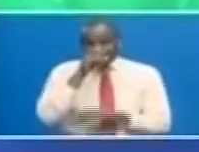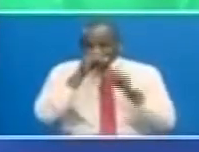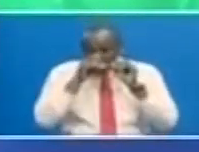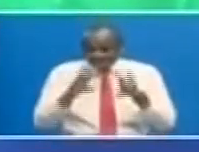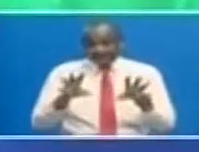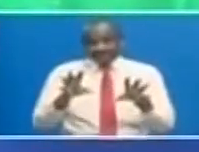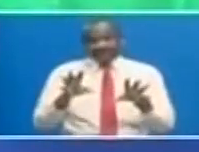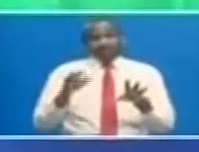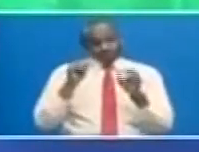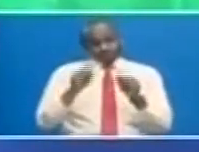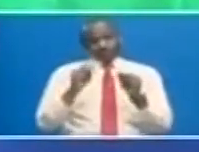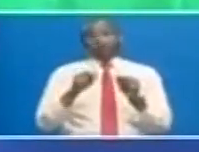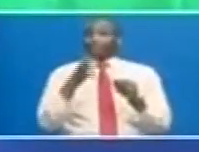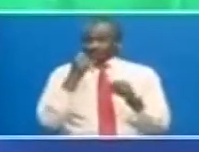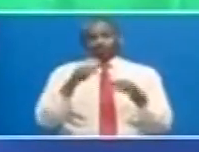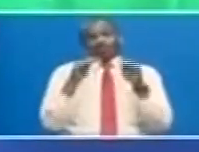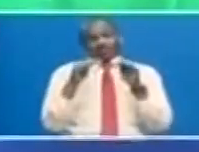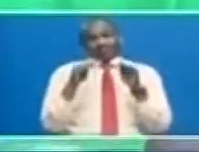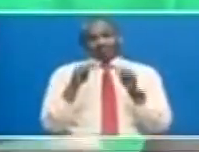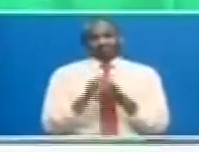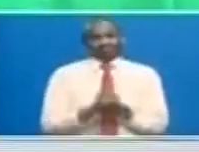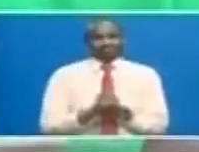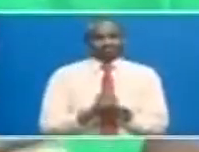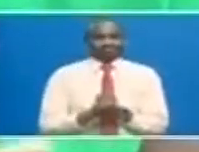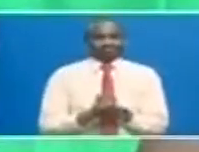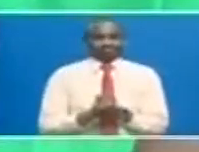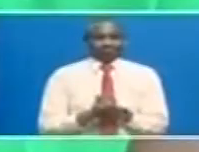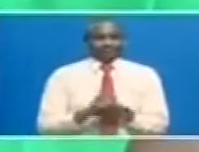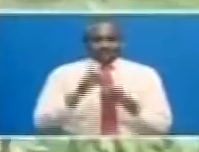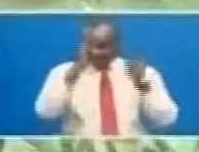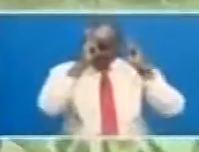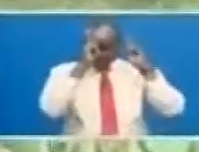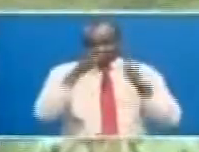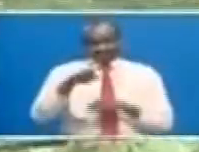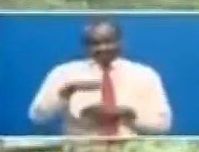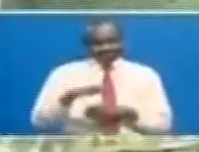blessing is worth its weight. Dorcas Wangira, KTN News, Kakamega.